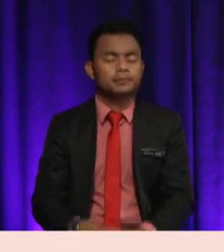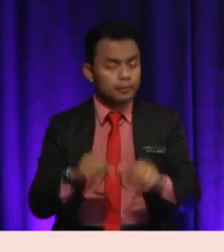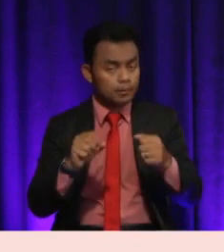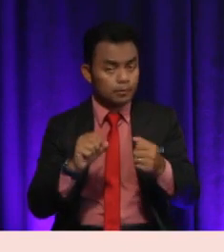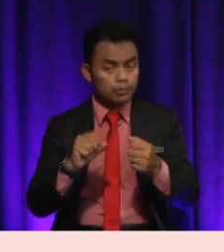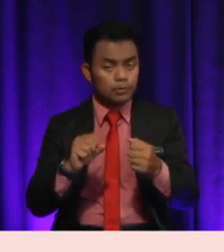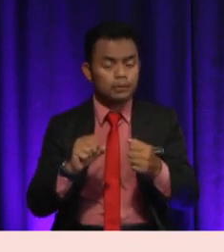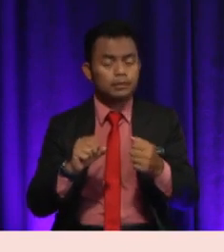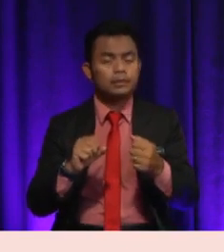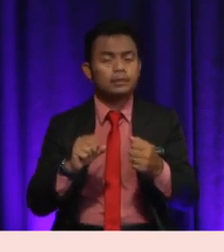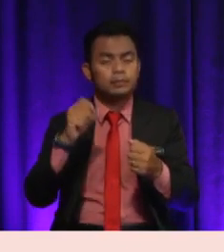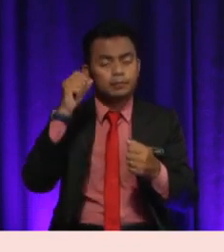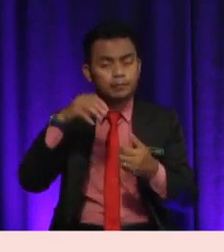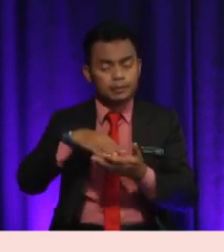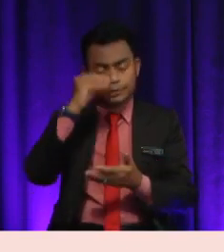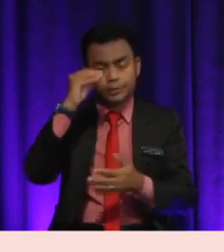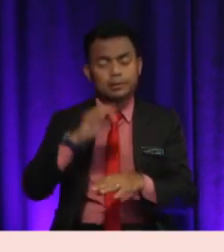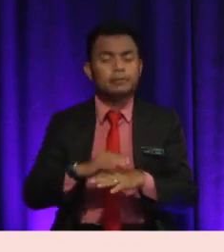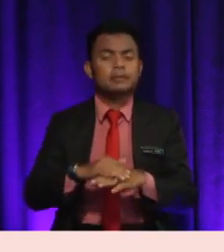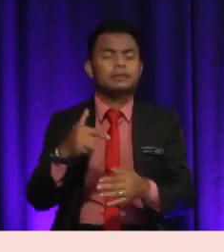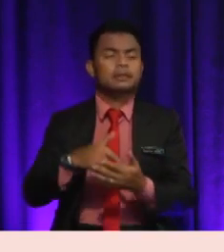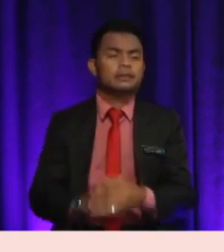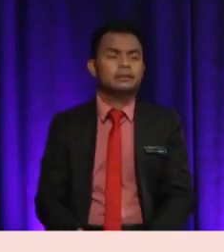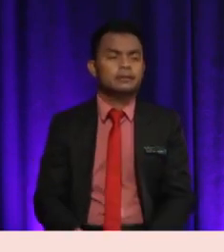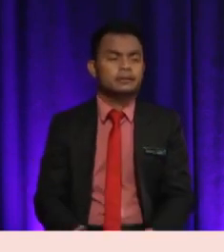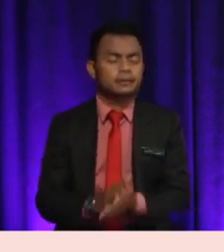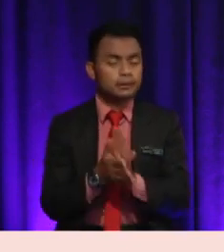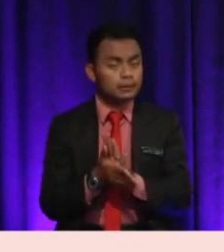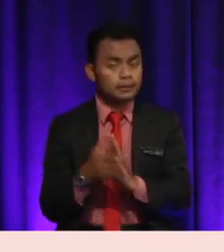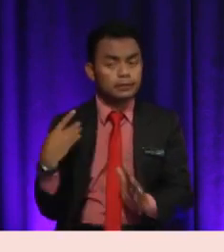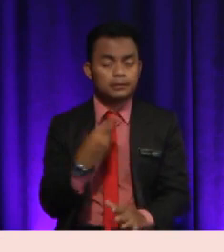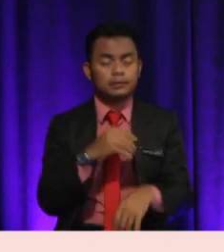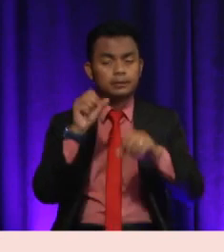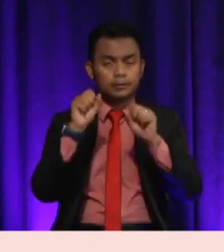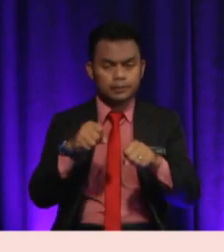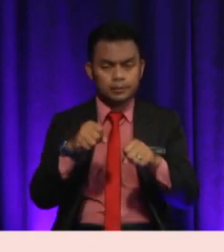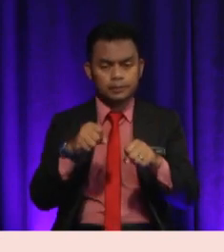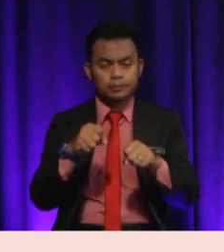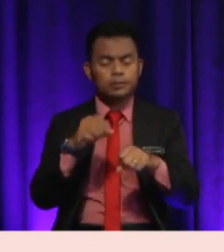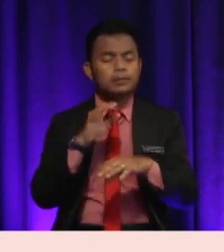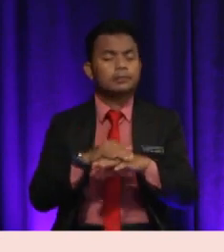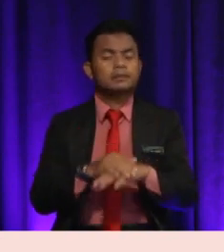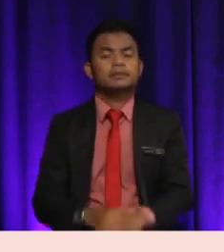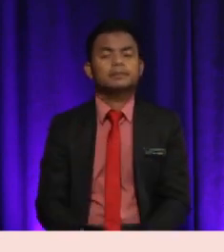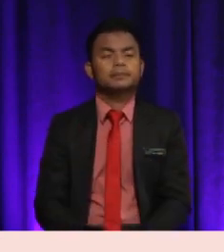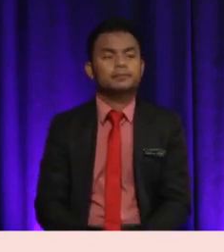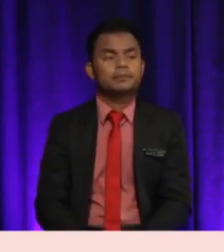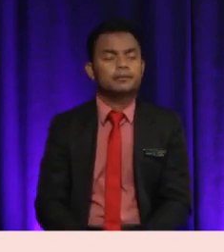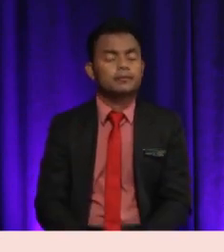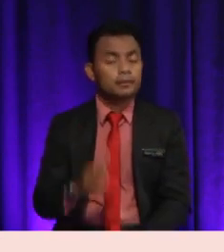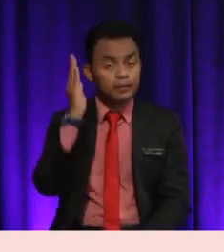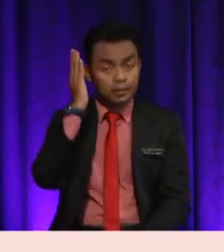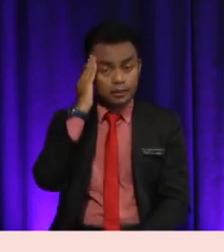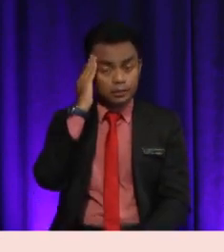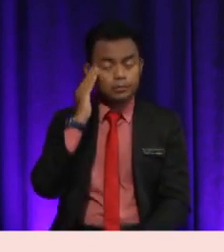photography. Lily realizes that she still has a long way to go to really be excellent in photography. In spite of that, she knows for sure that